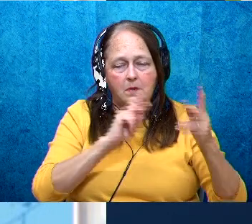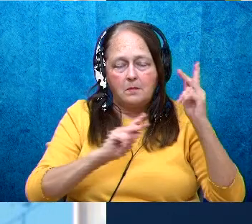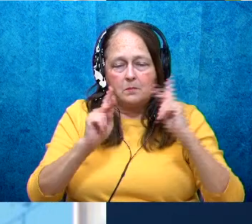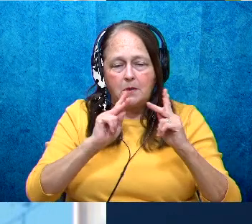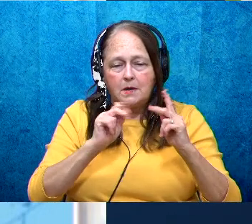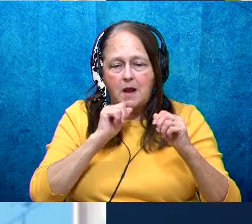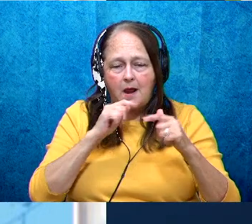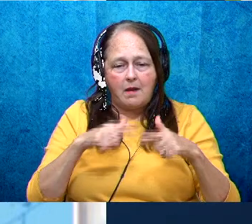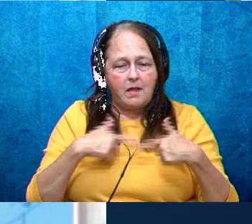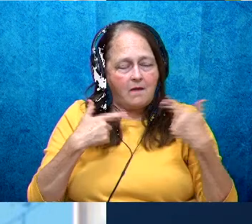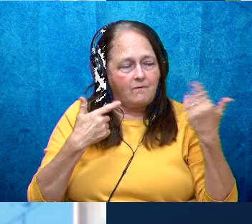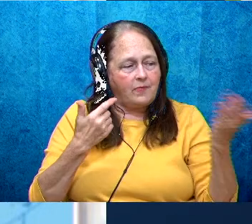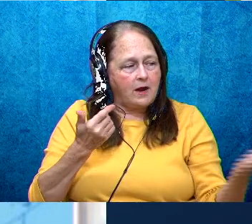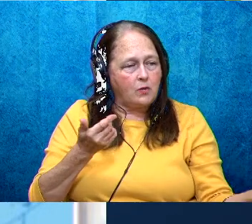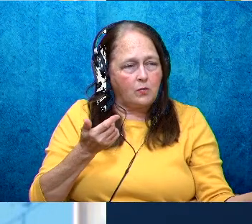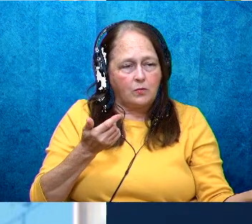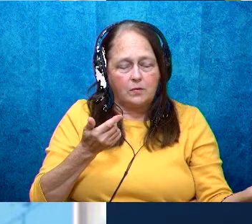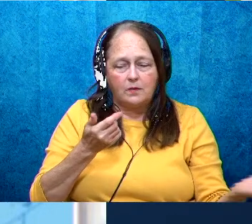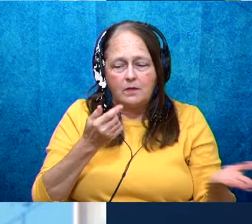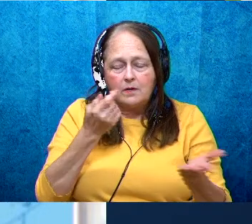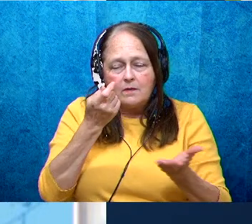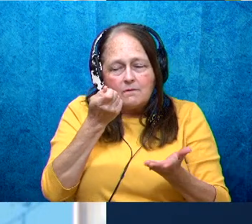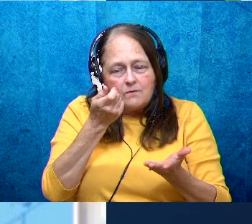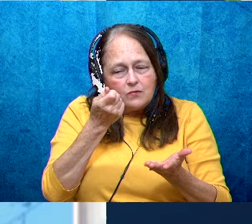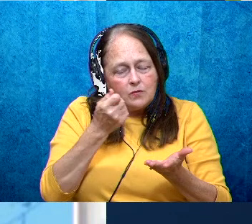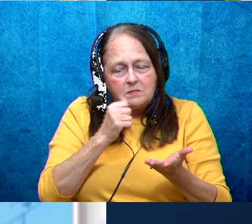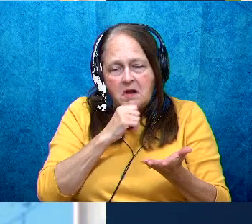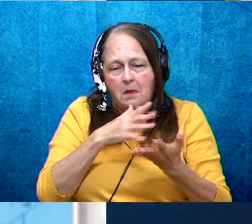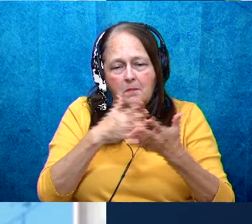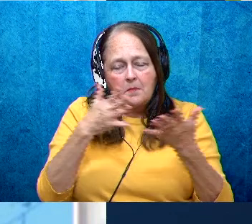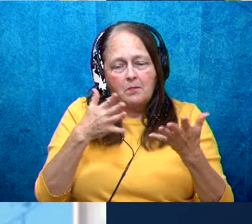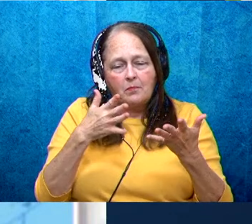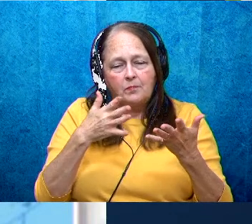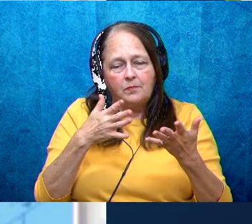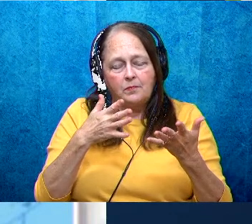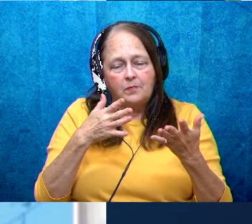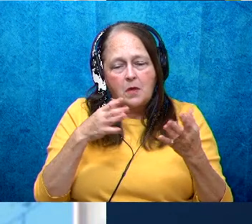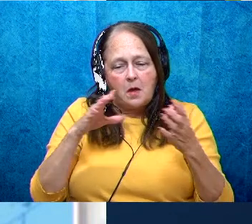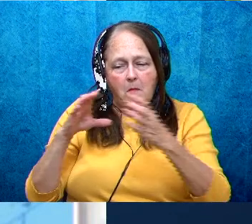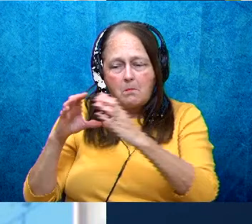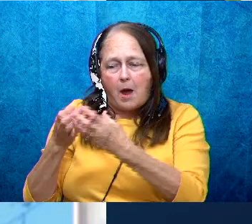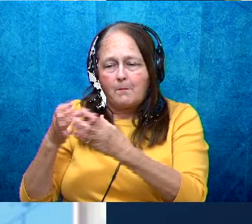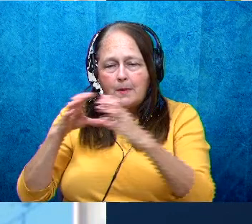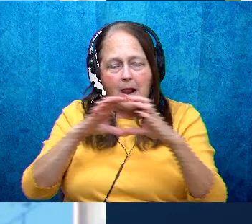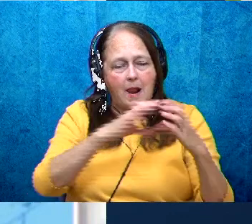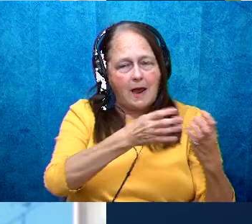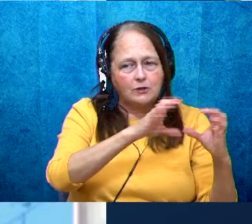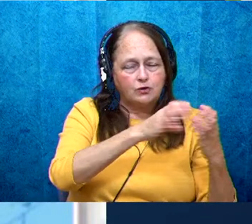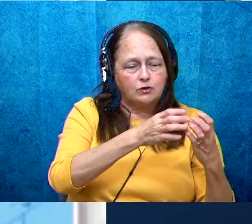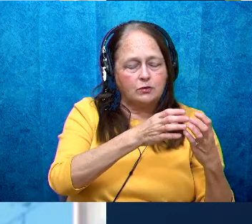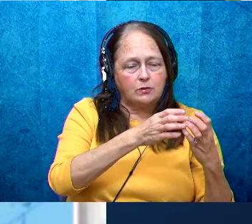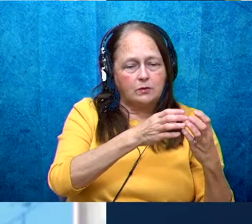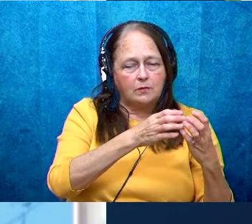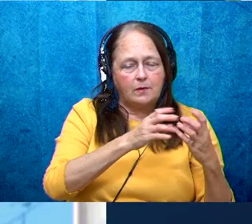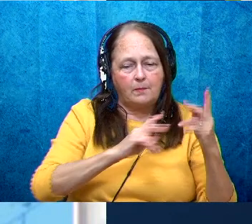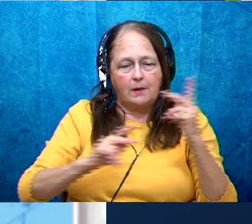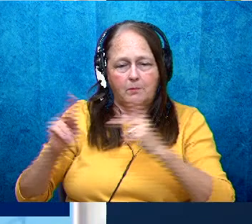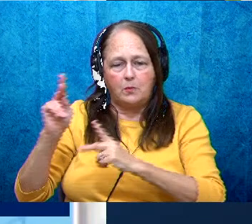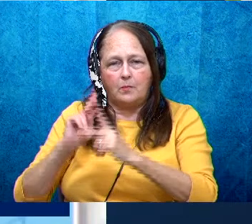live there, but they're fewer and further between. Remember, population density is how closely packed are the